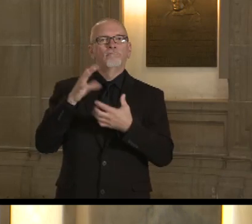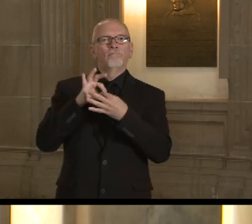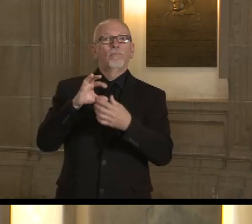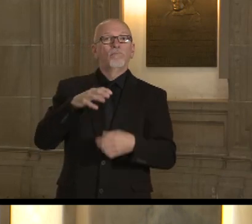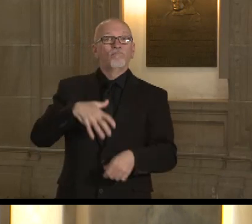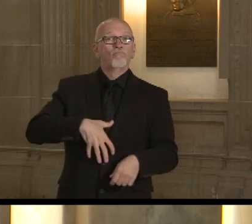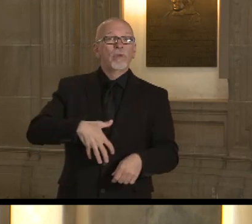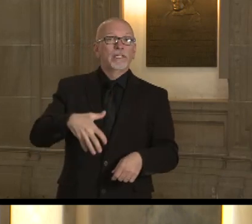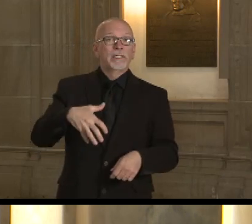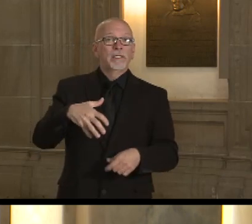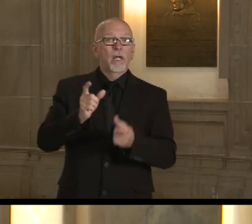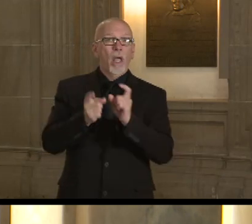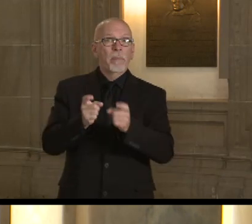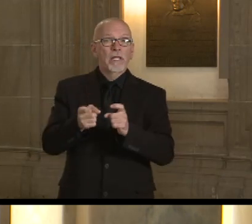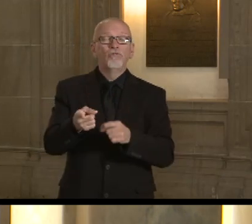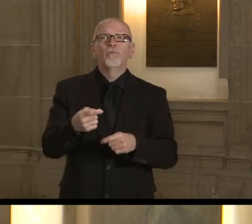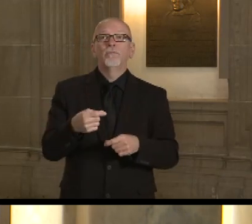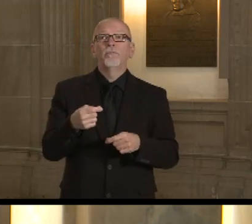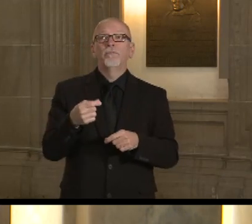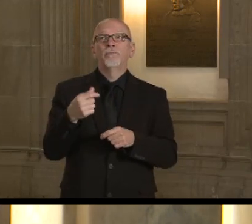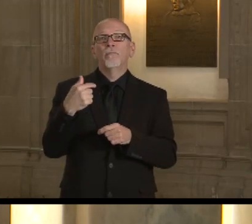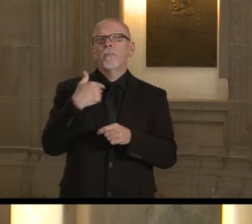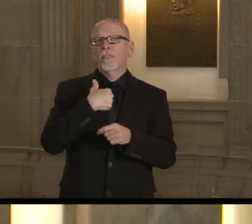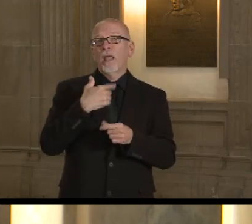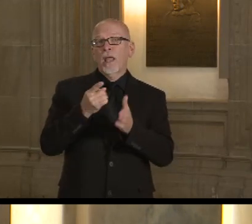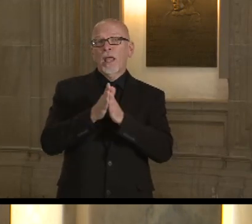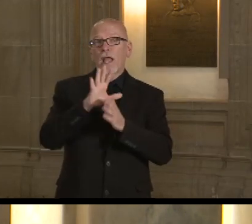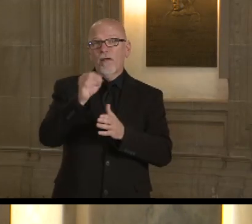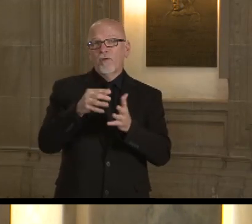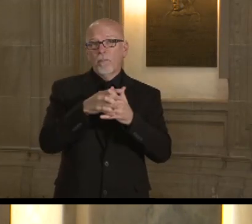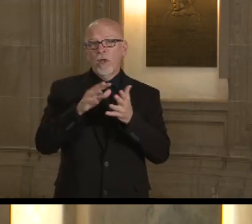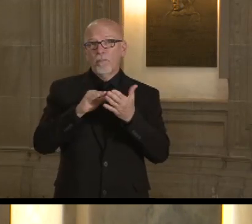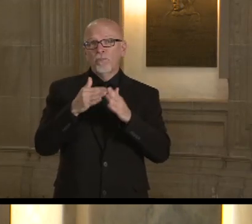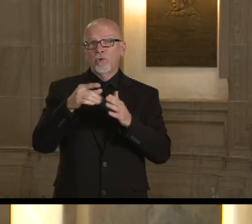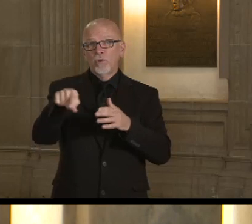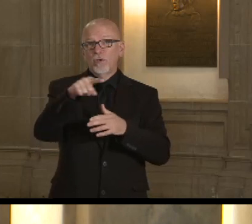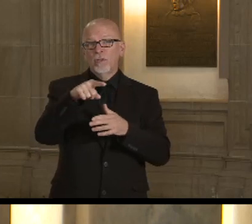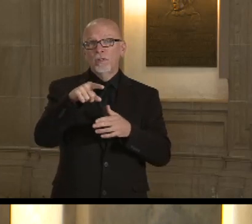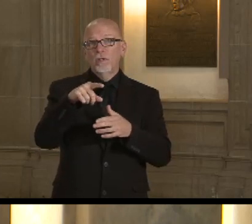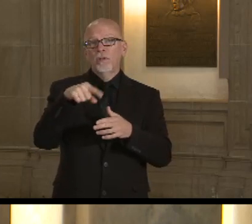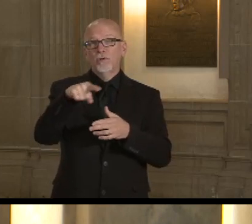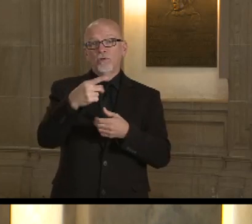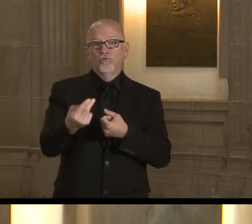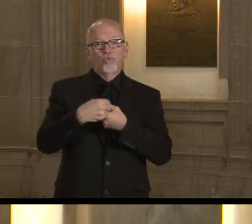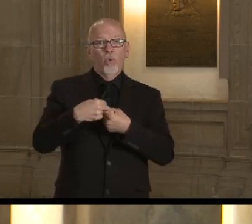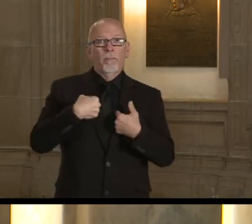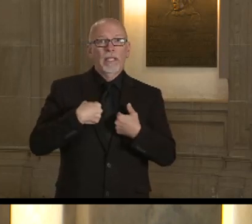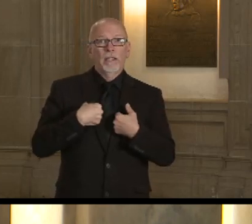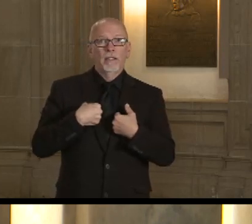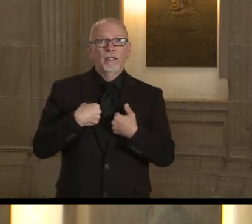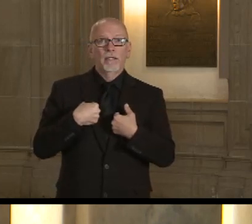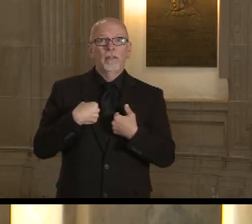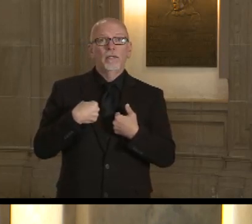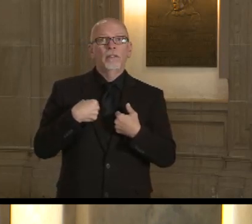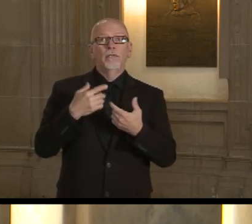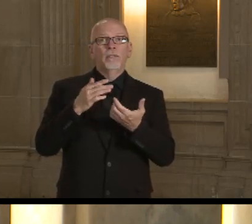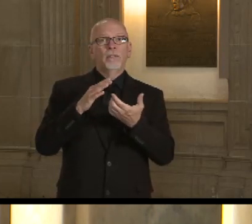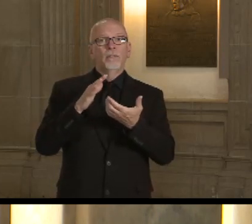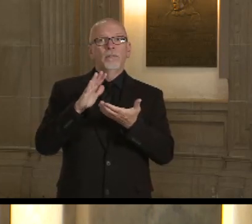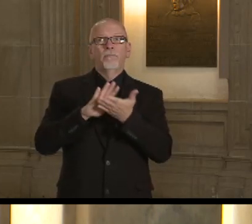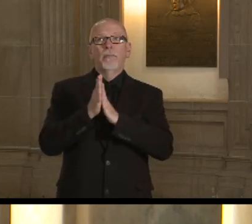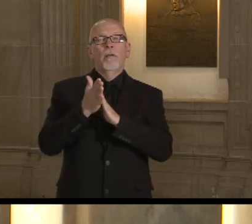pregnancy accommodations. I would ask the African American community of which you cited to join me, to be